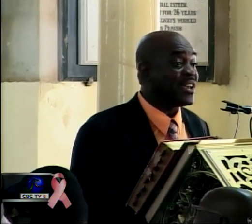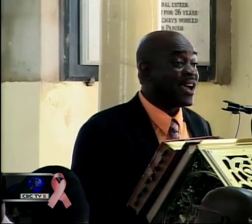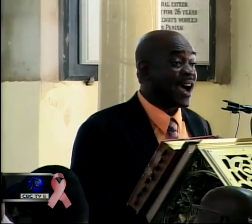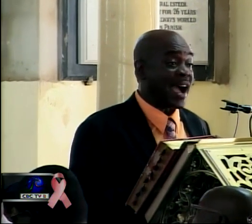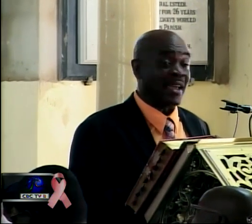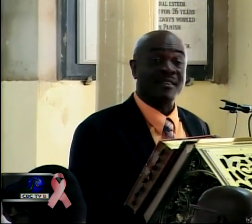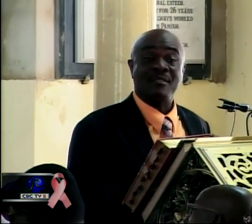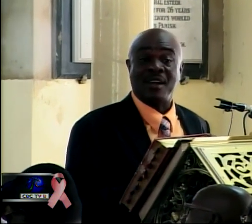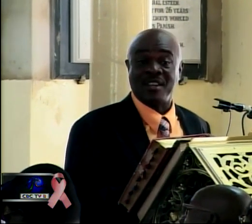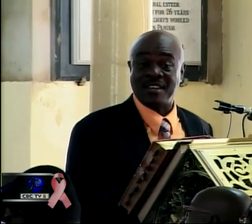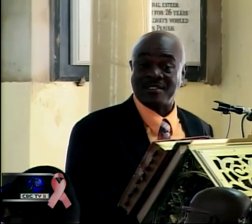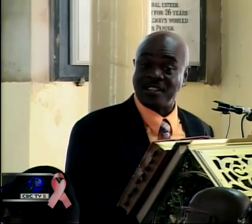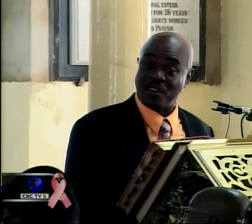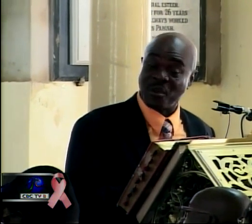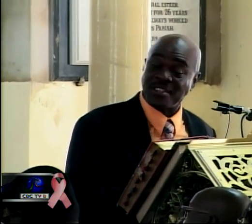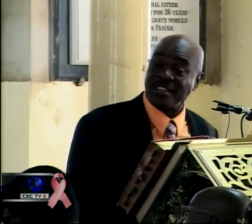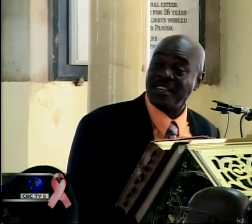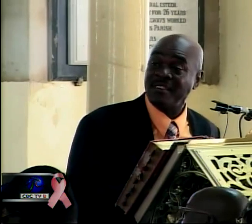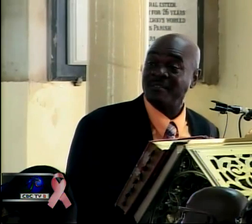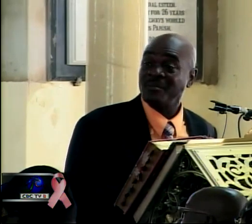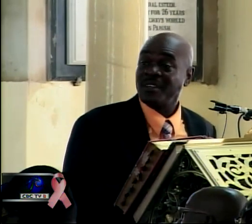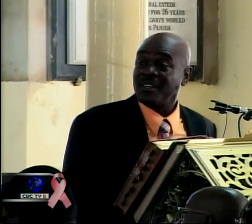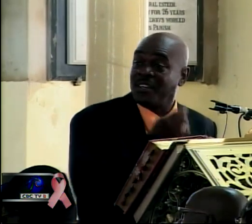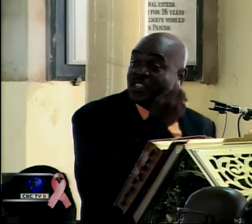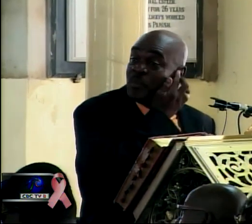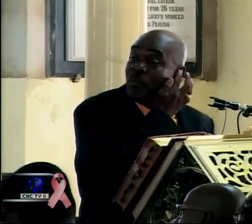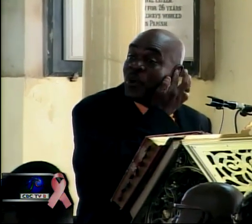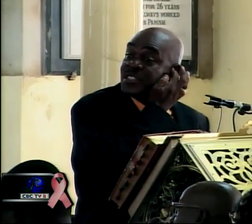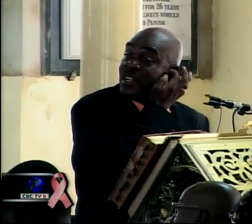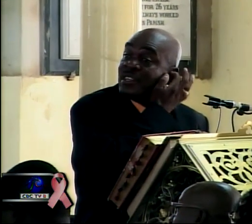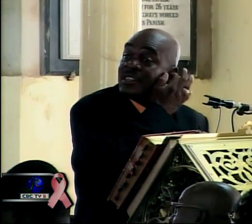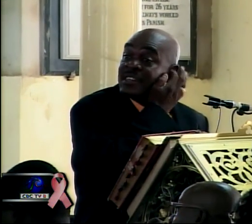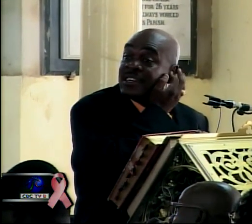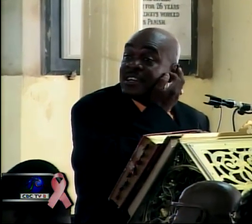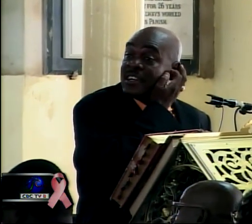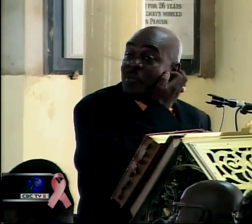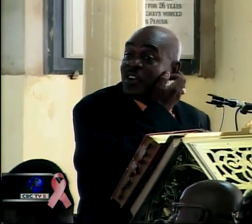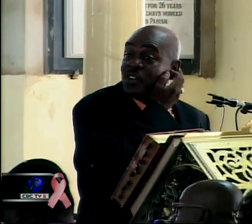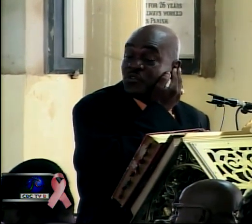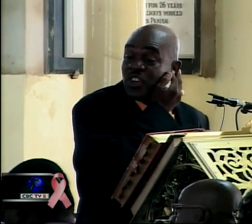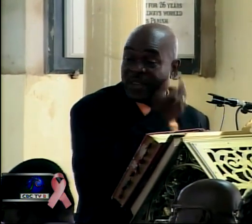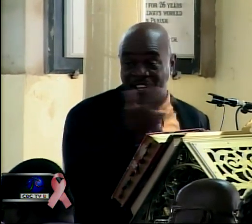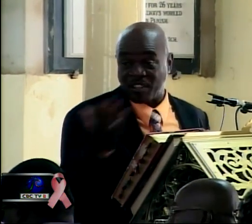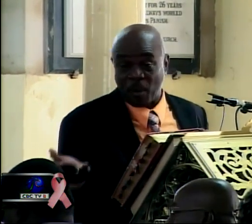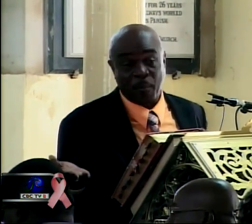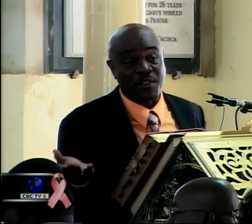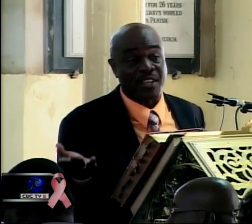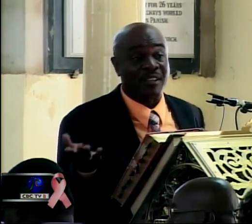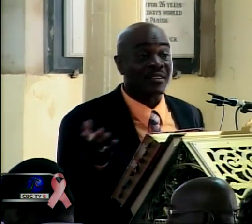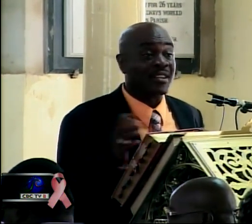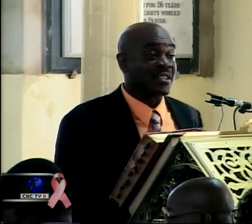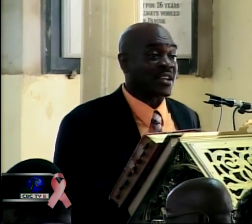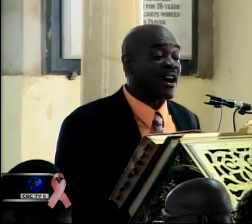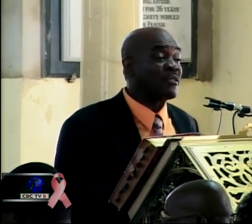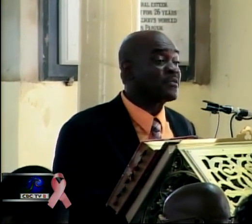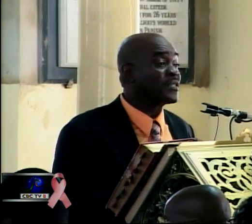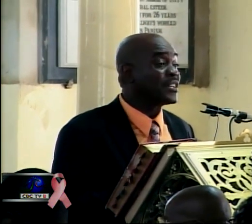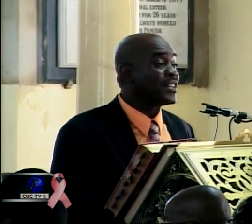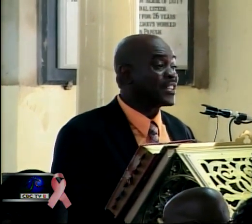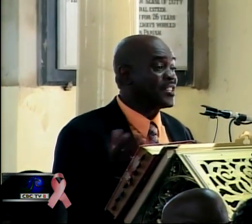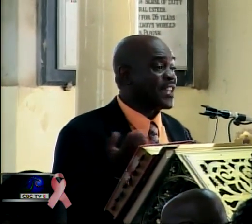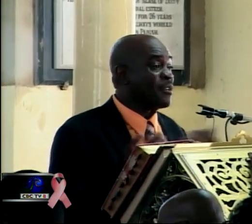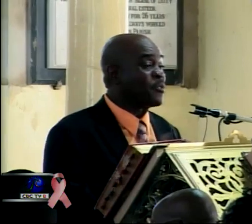phones. And I just learned recently, there's a proposal coming on stream, and it is a proposal to